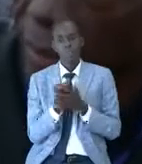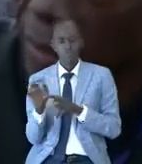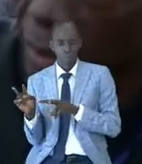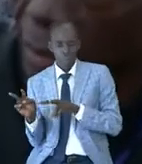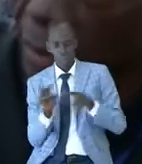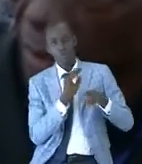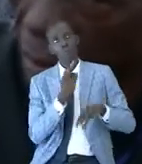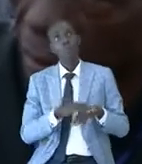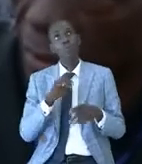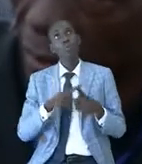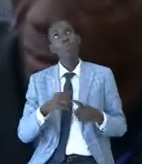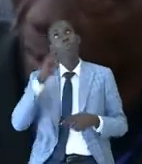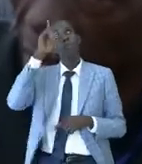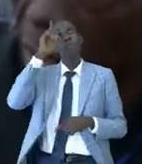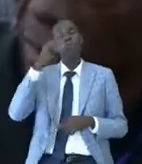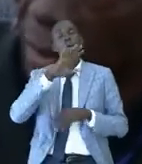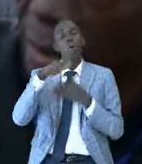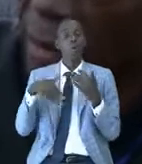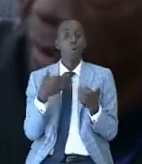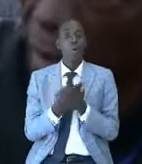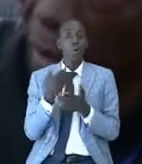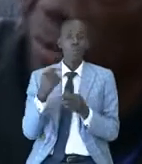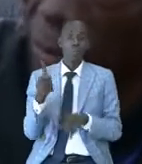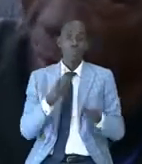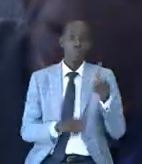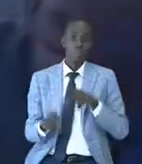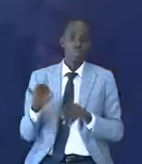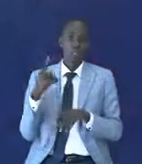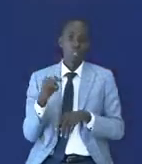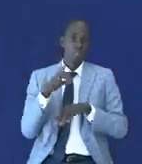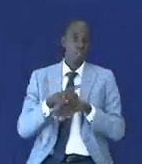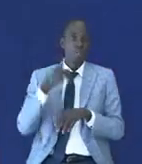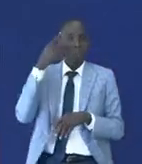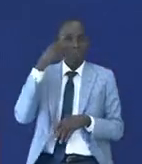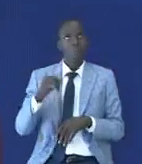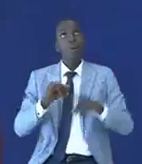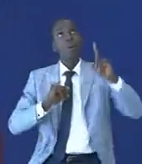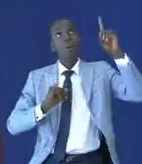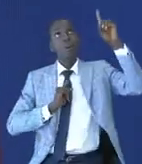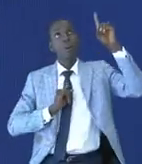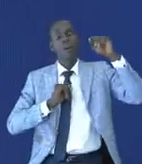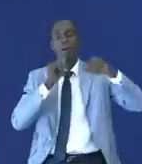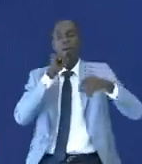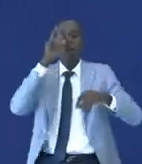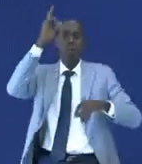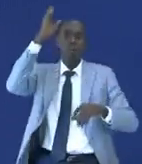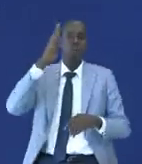saved, all the ends of the earth. For I am God,